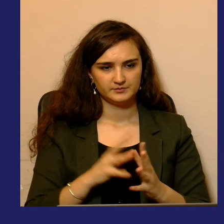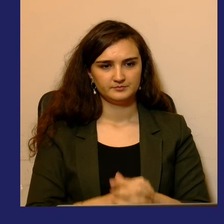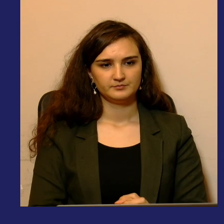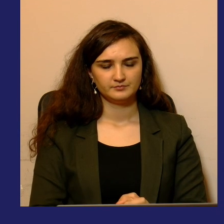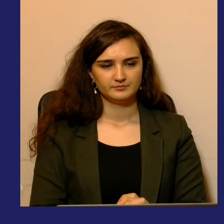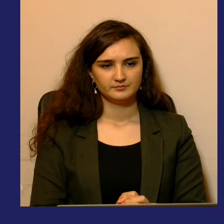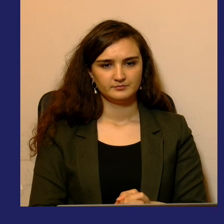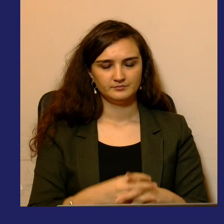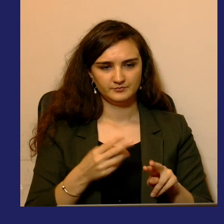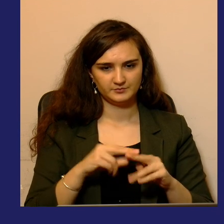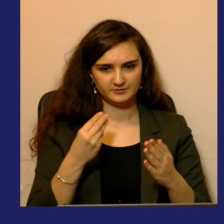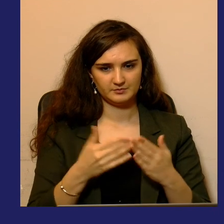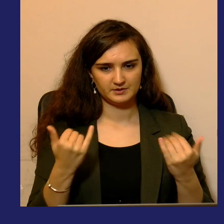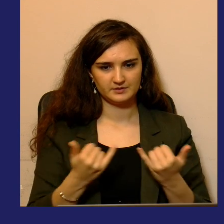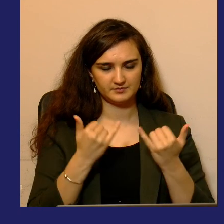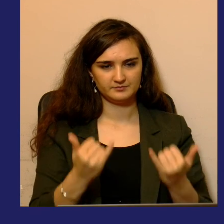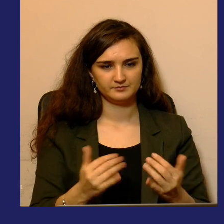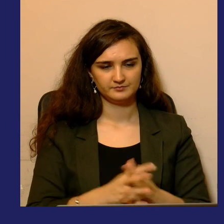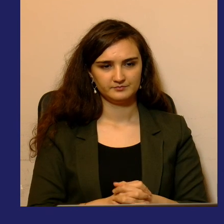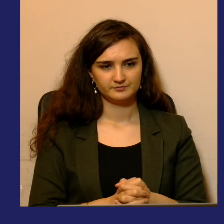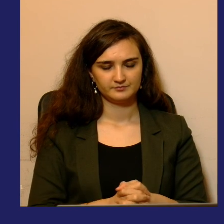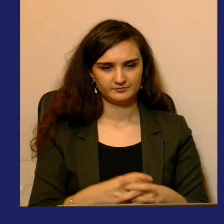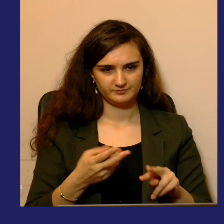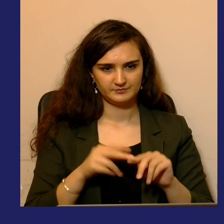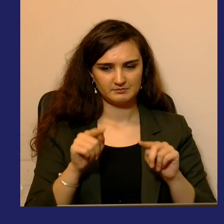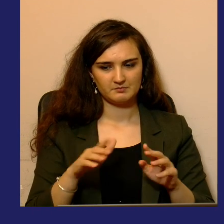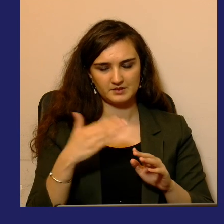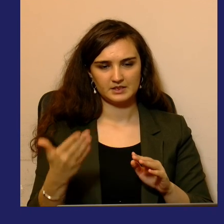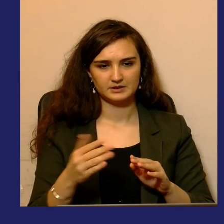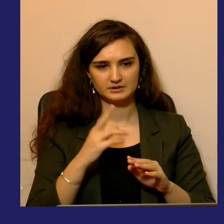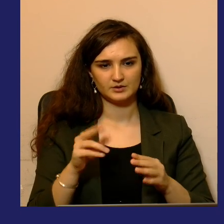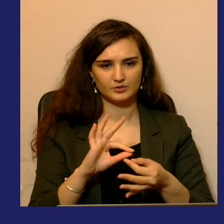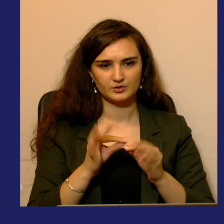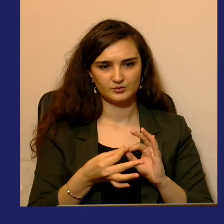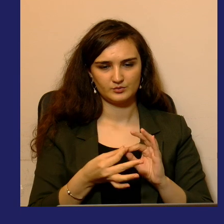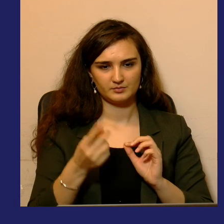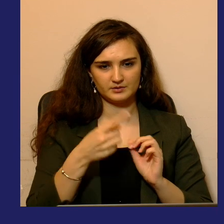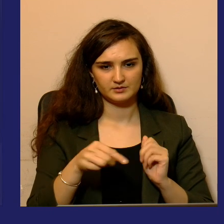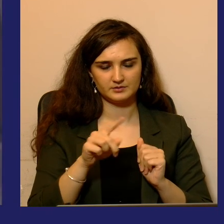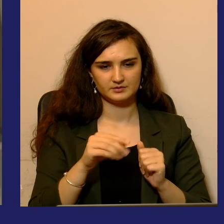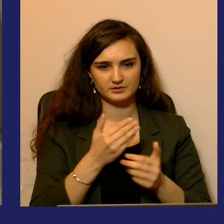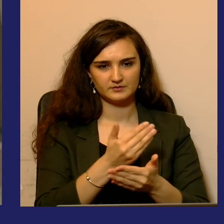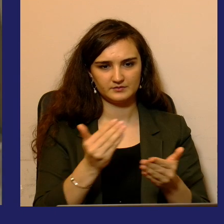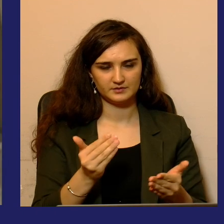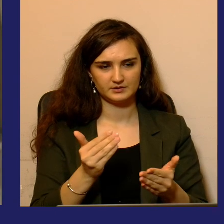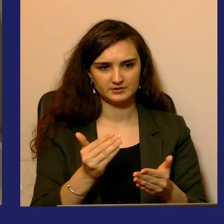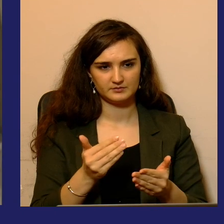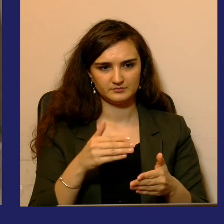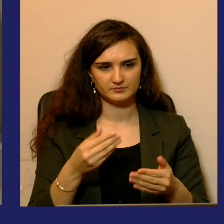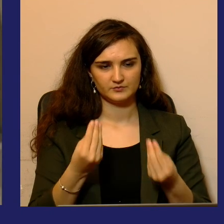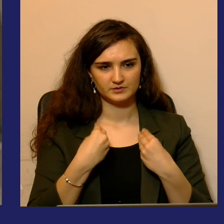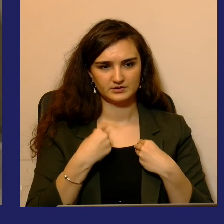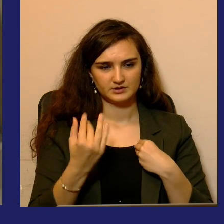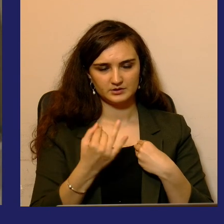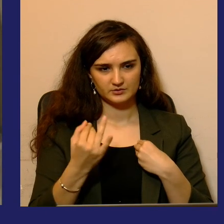quality of and specificity of the panelists in giving us these examples. I want to